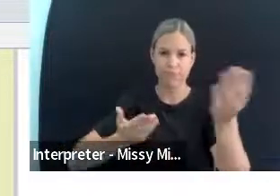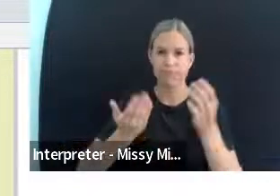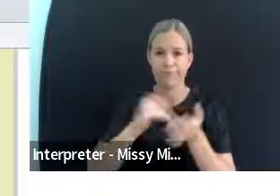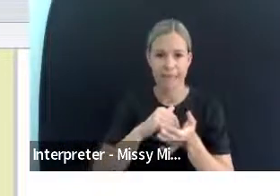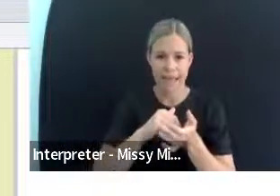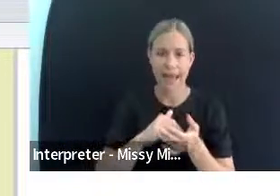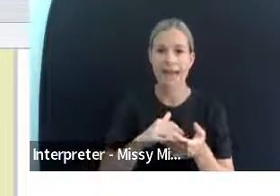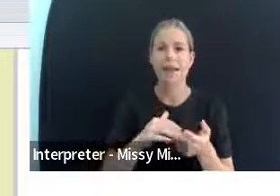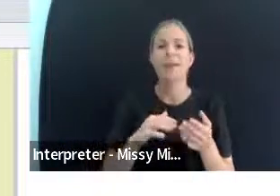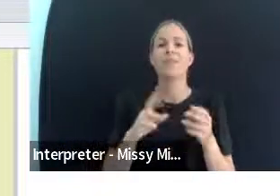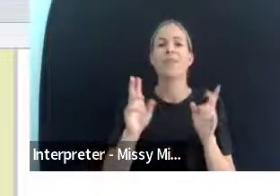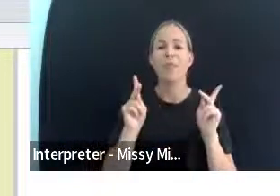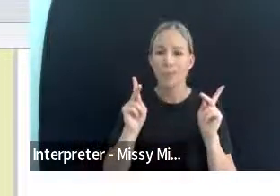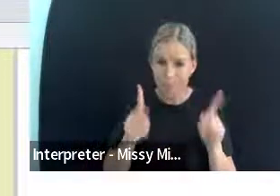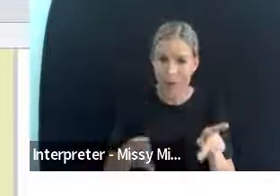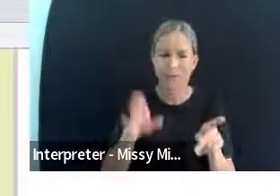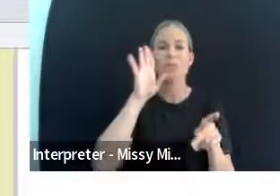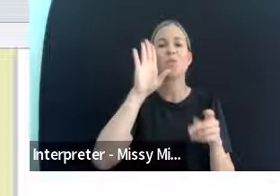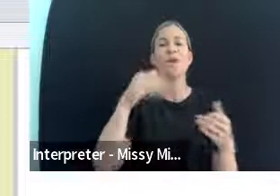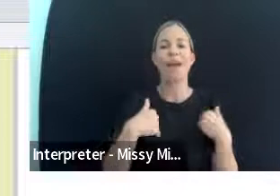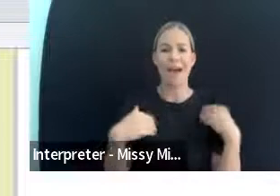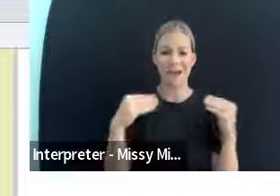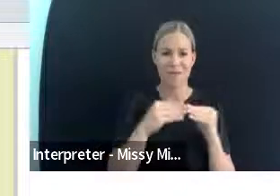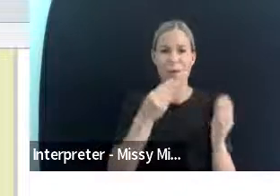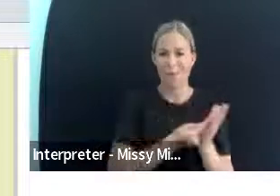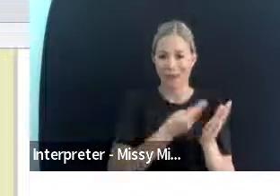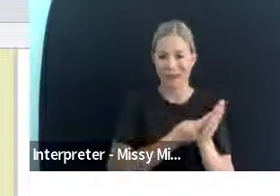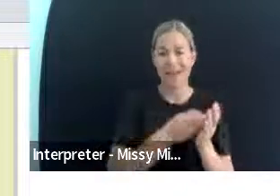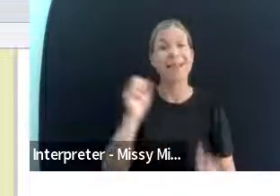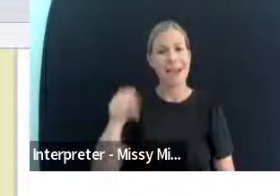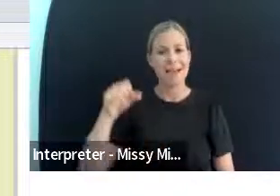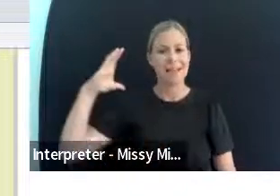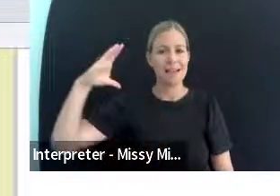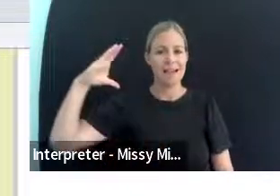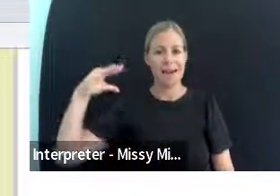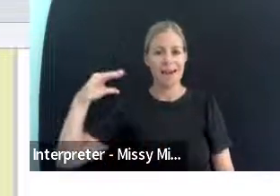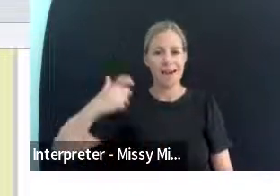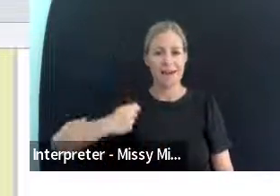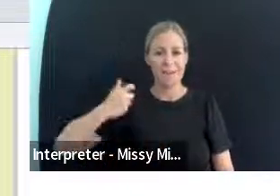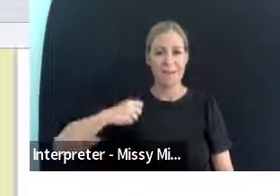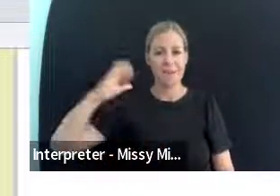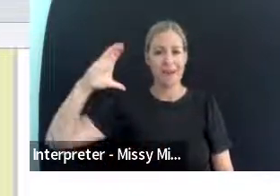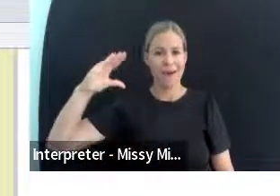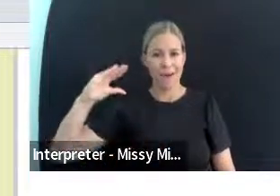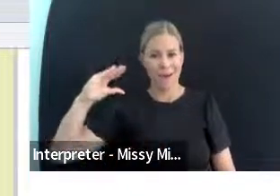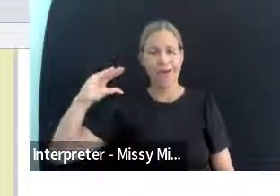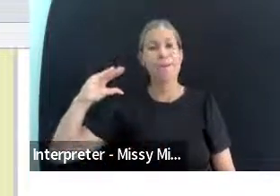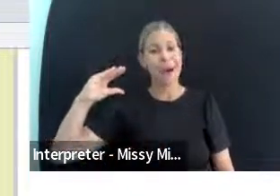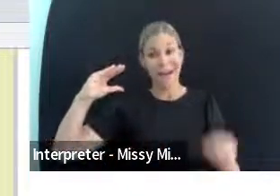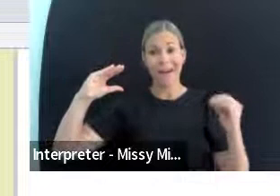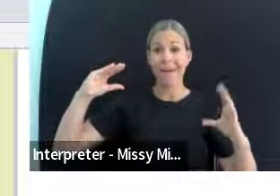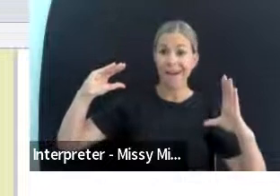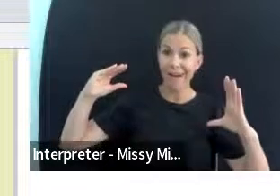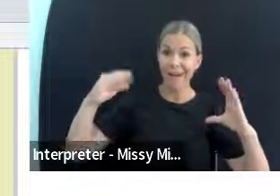person's going to have more money. Yes, there is an offset of their SSI payment. What I want to encourage you to do, though,